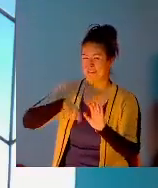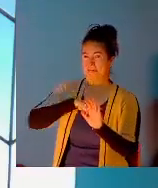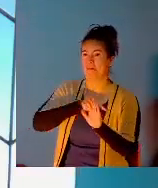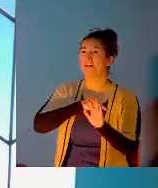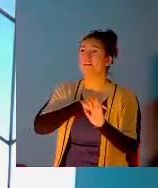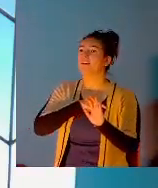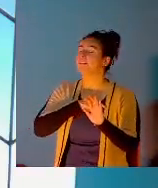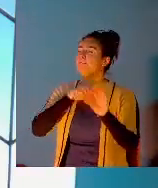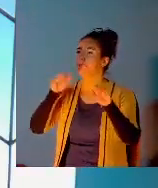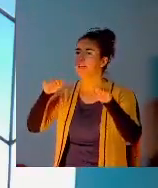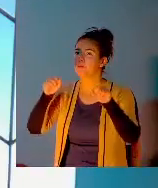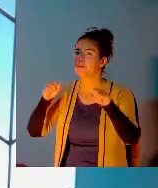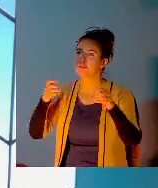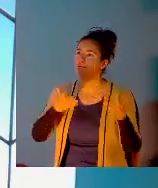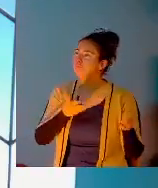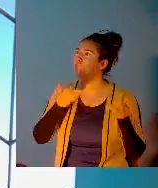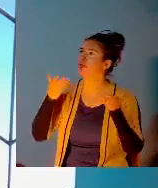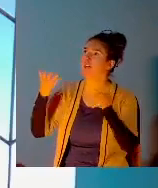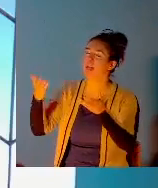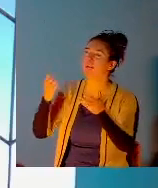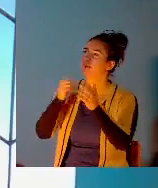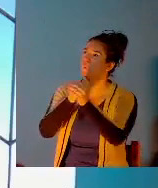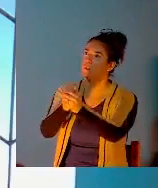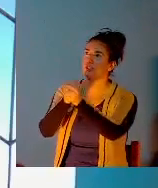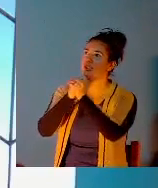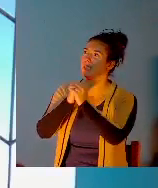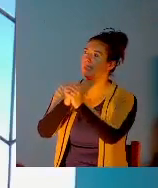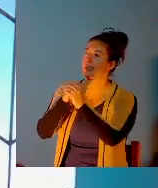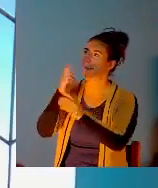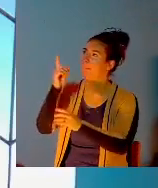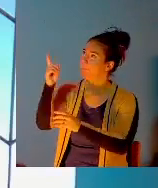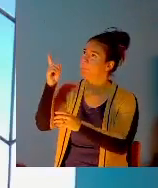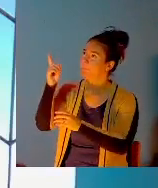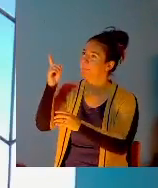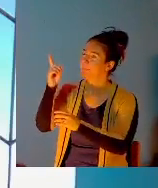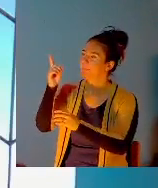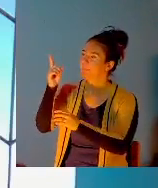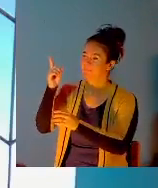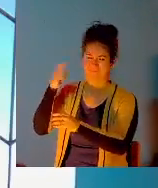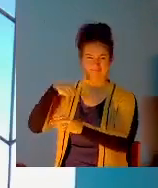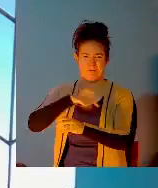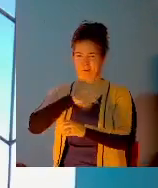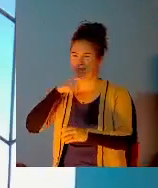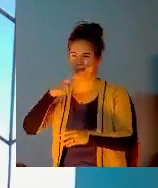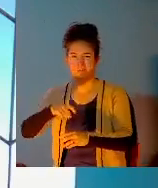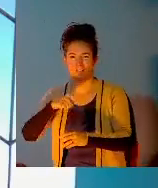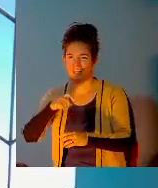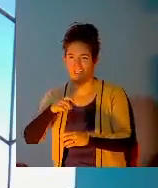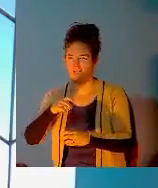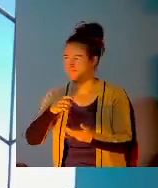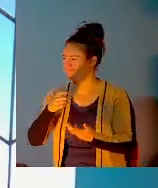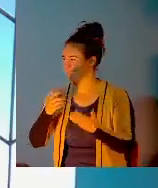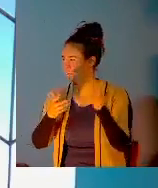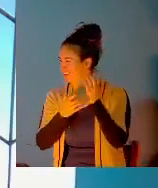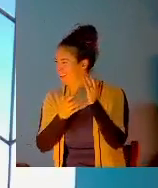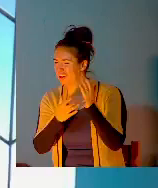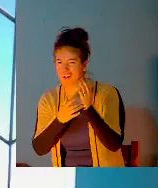worship you. And we don't need the sound system. We don't need mics to worship you.